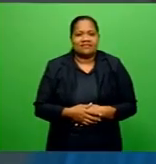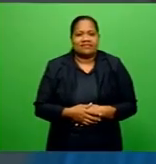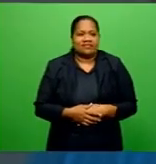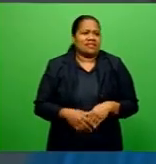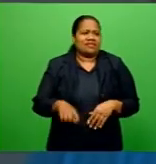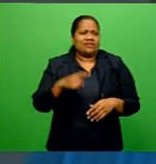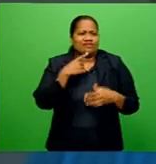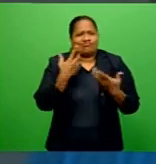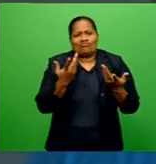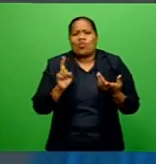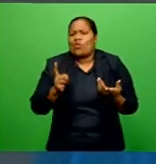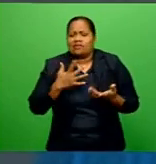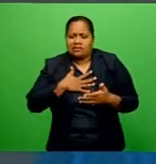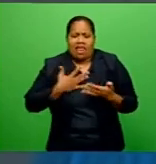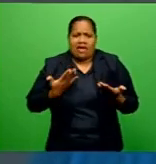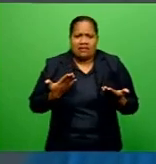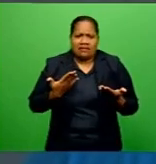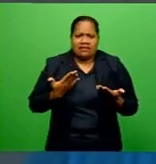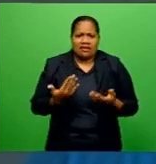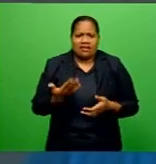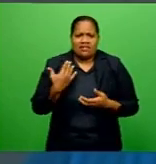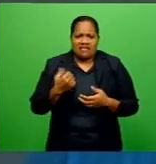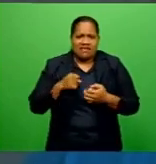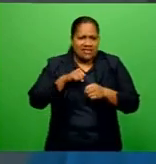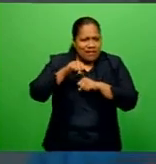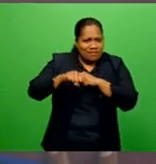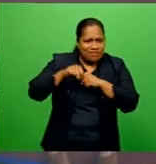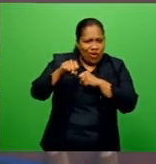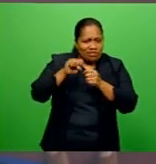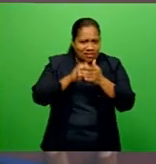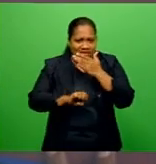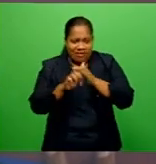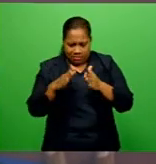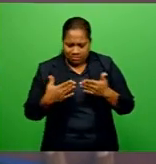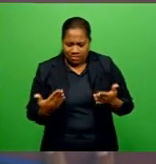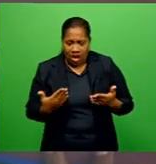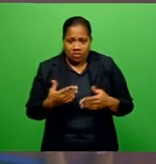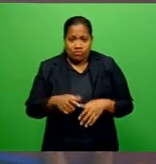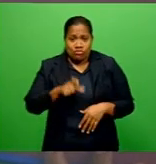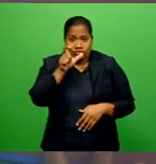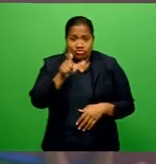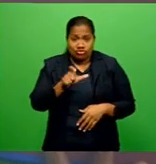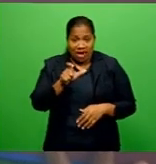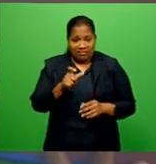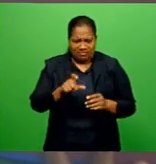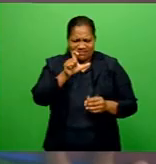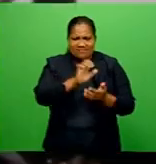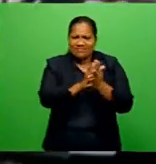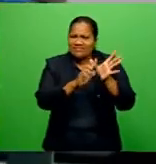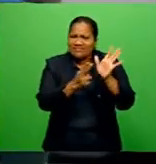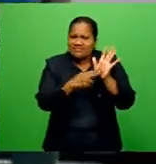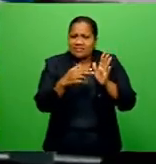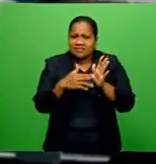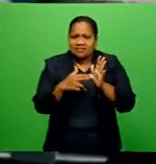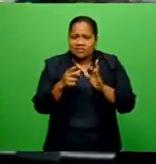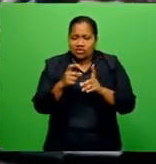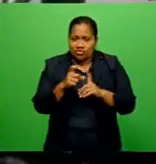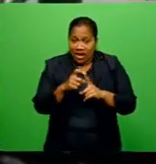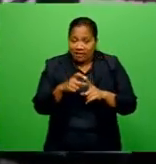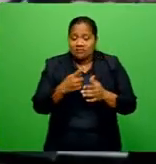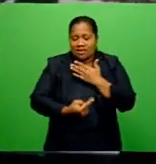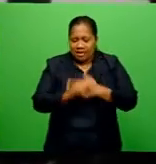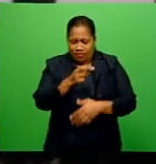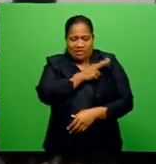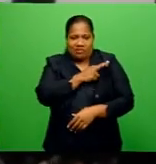it like to stage a boxing event nowadays. Chand was responsible for 2 boxing programs this year. His